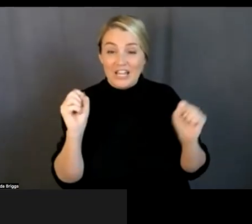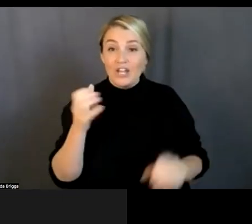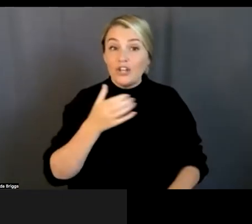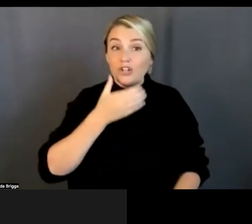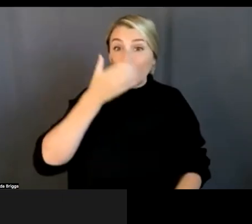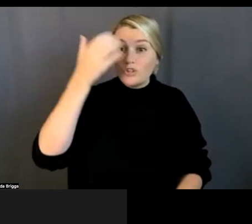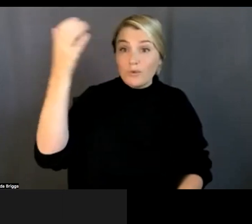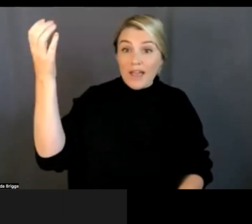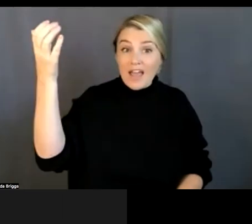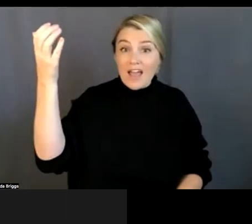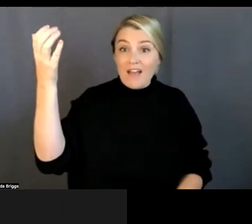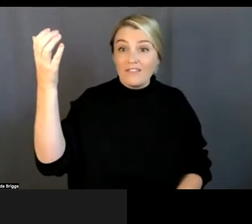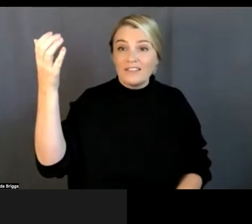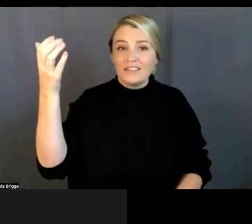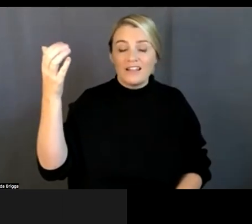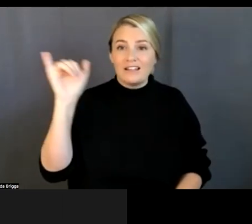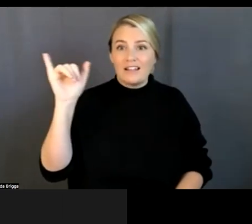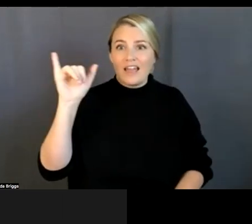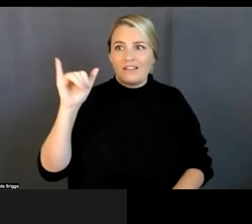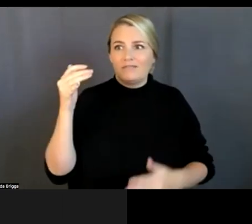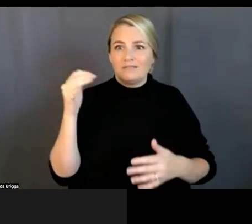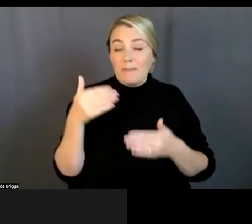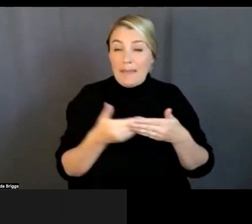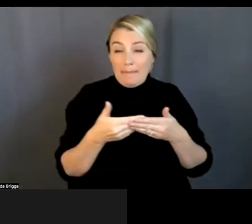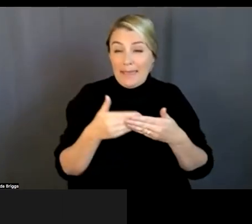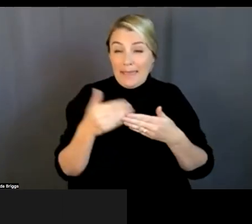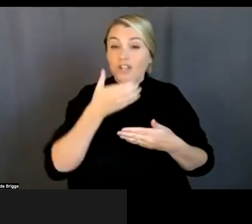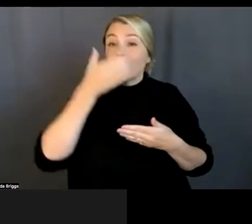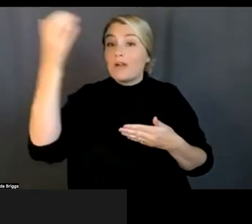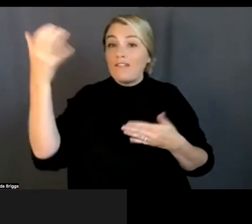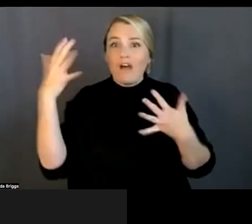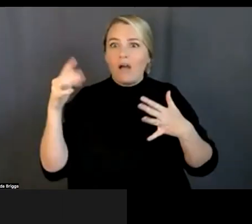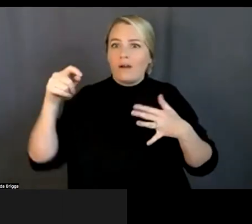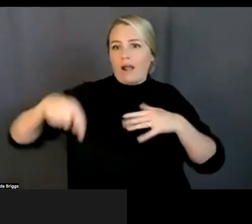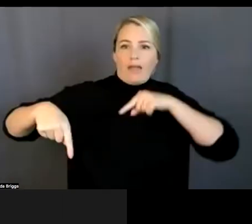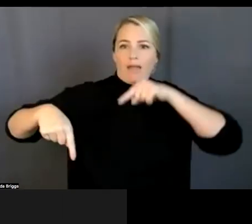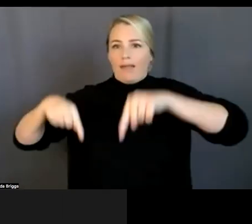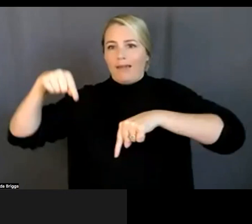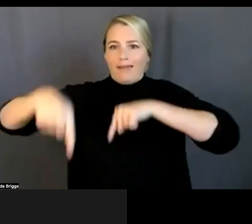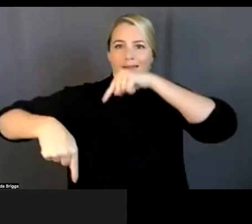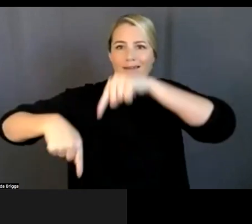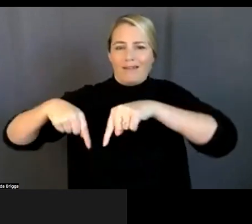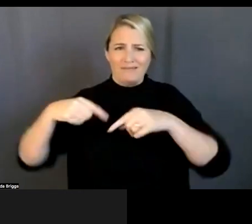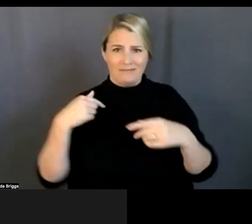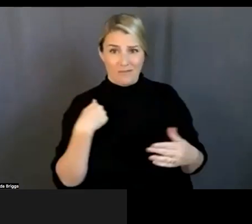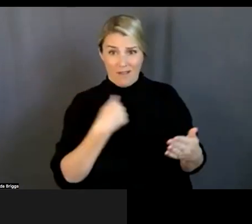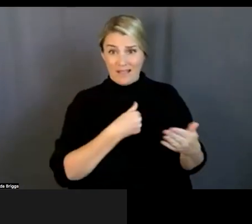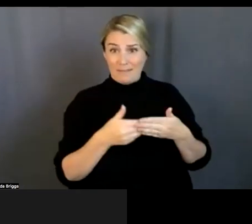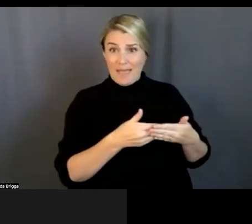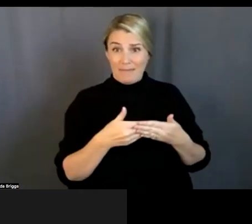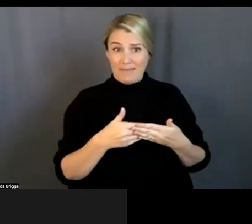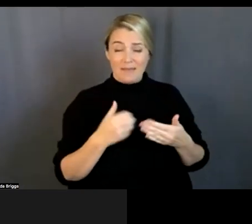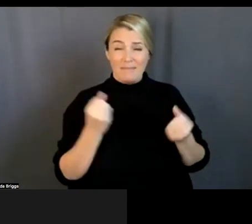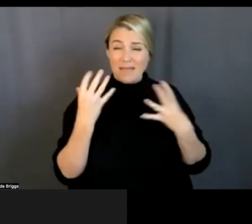are literally already walking, right? It takes us years to know how to be able to move or exist